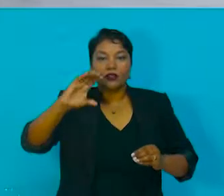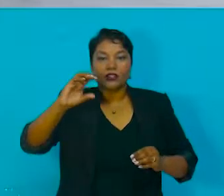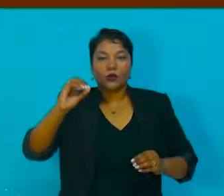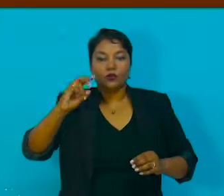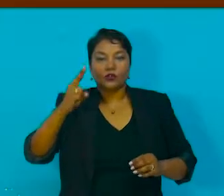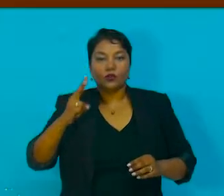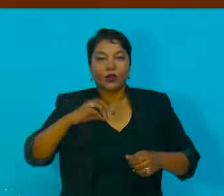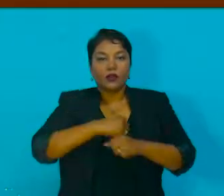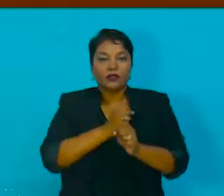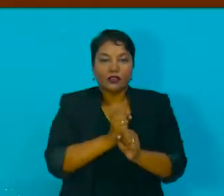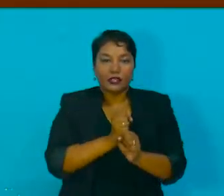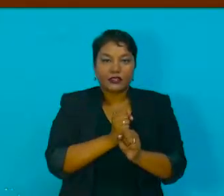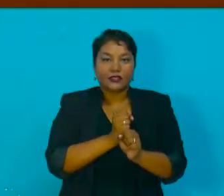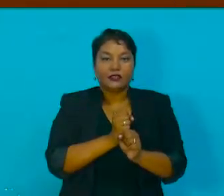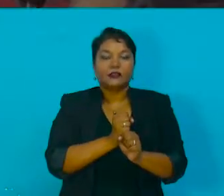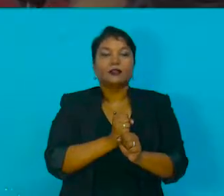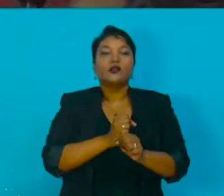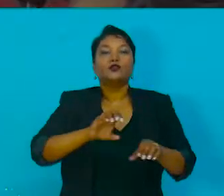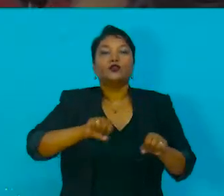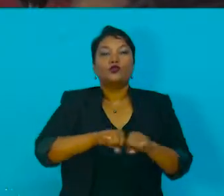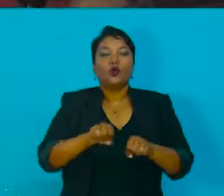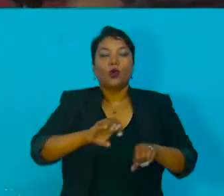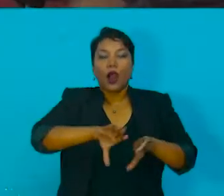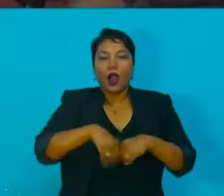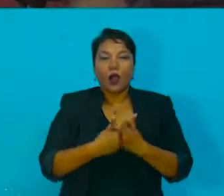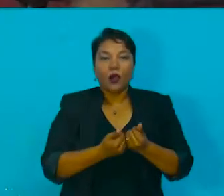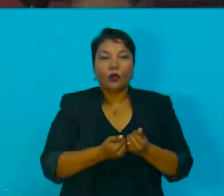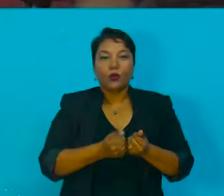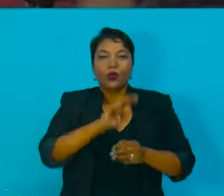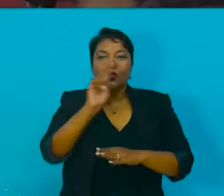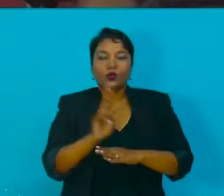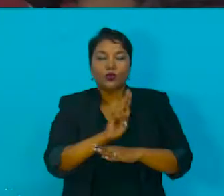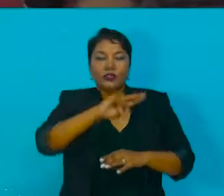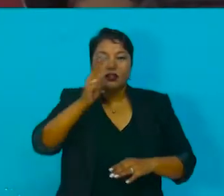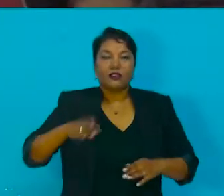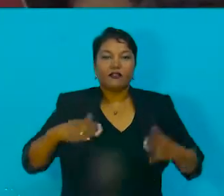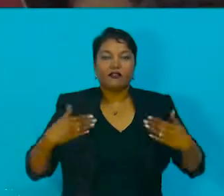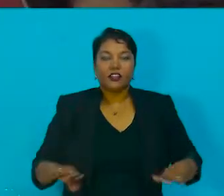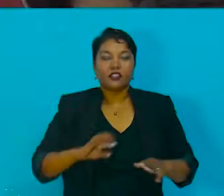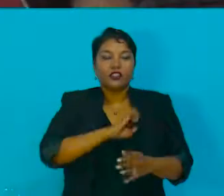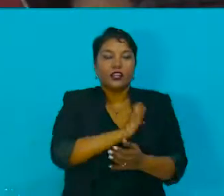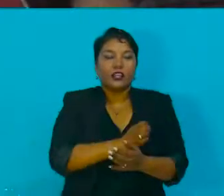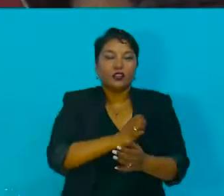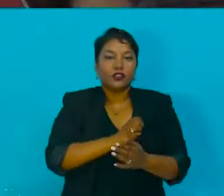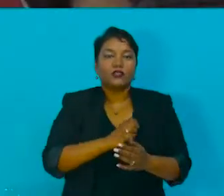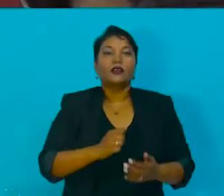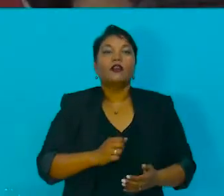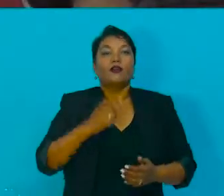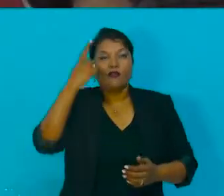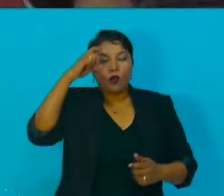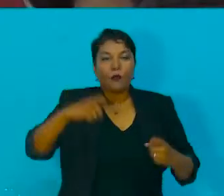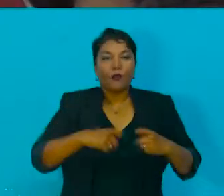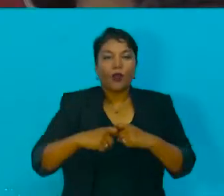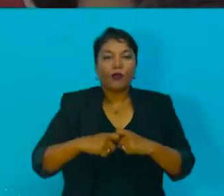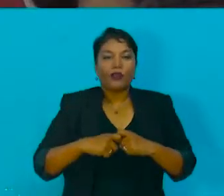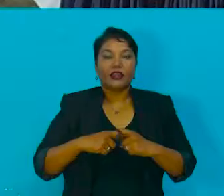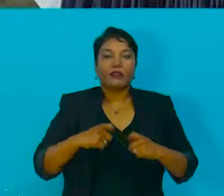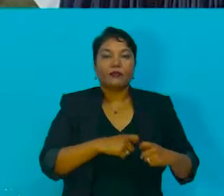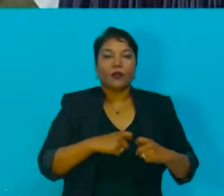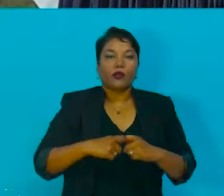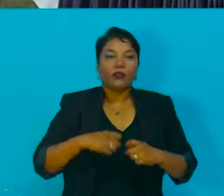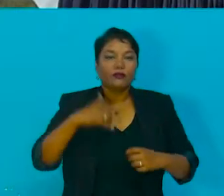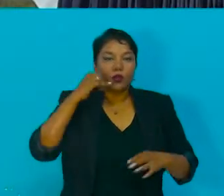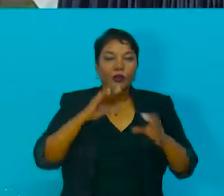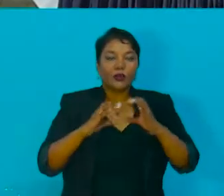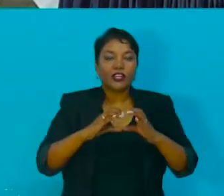of ICTs. So how can the uses of renewable energy benefit powering future telecommunications and broadcasting